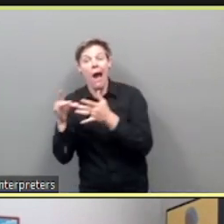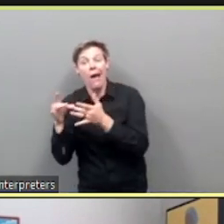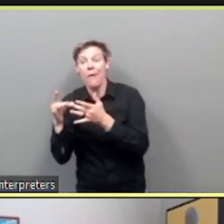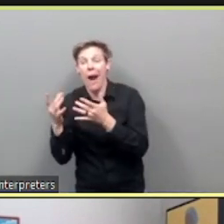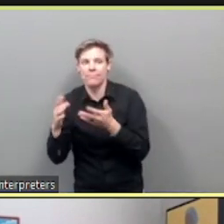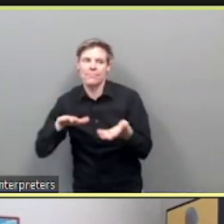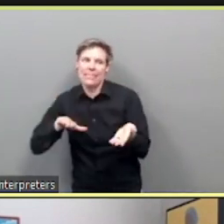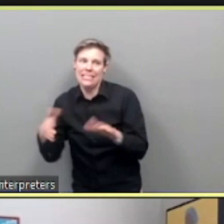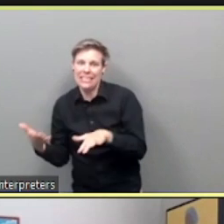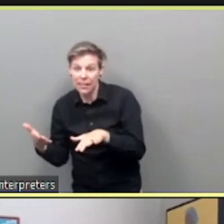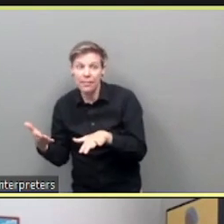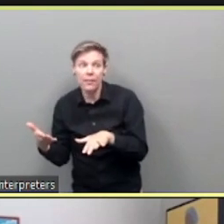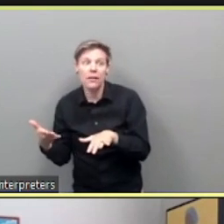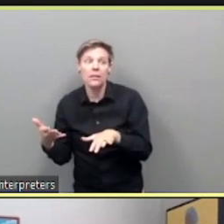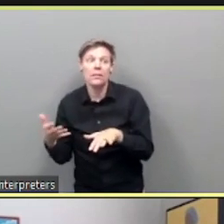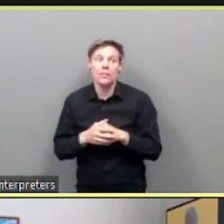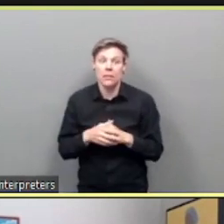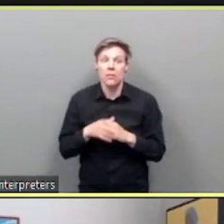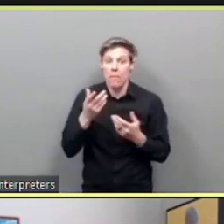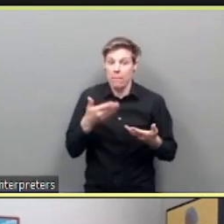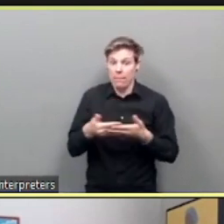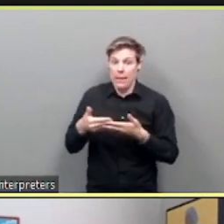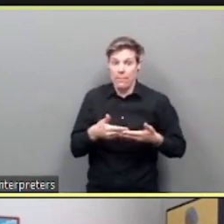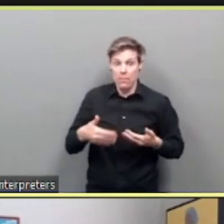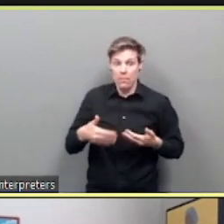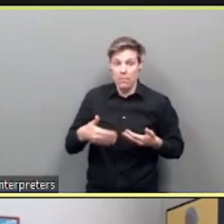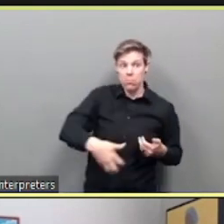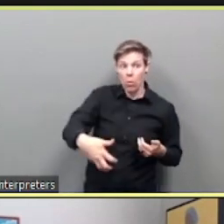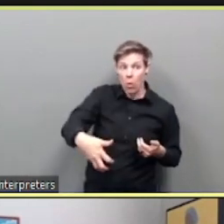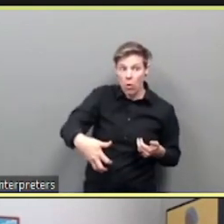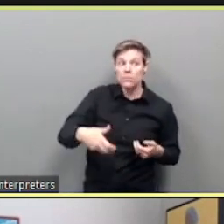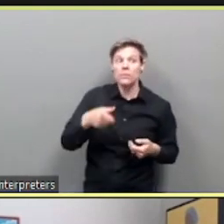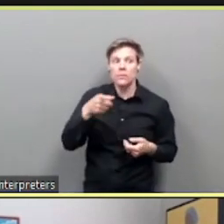or kids that, when they're born have to go into the